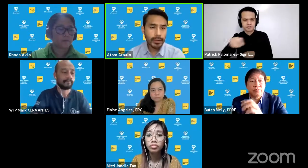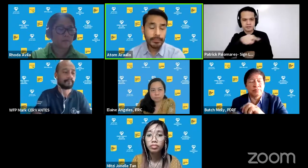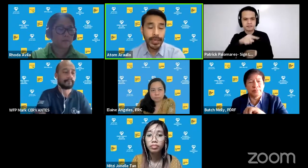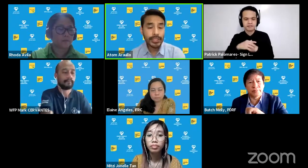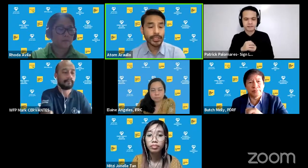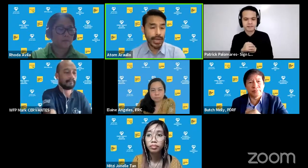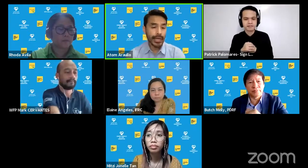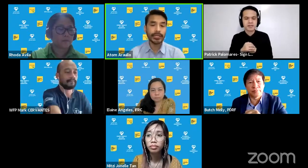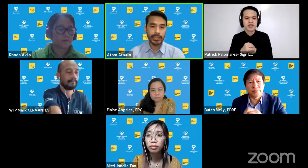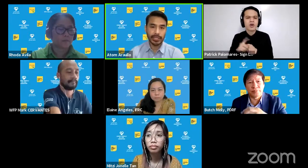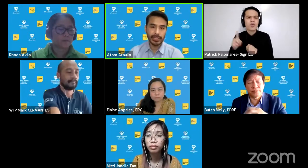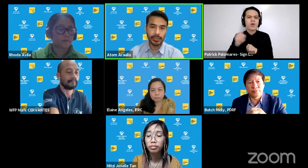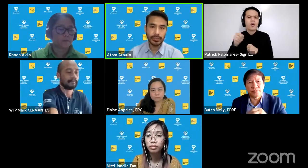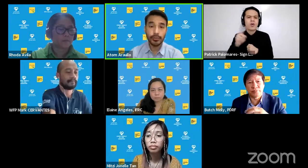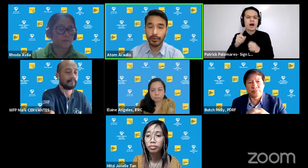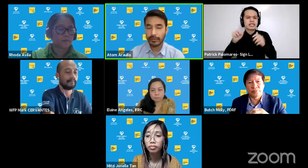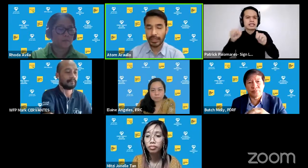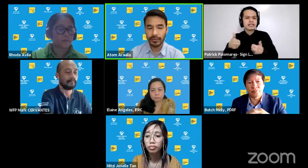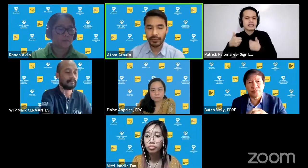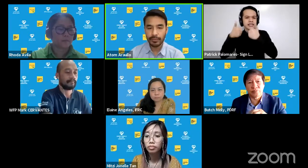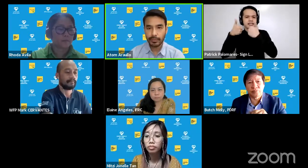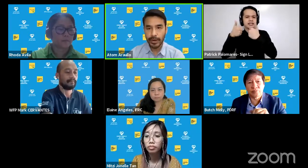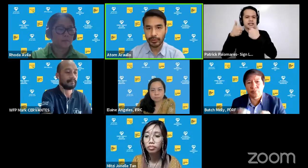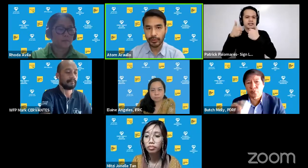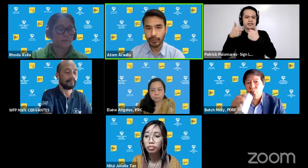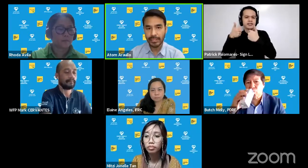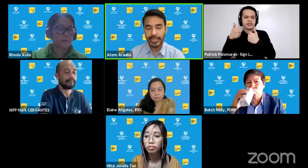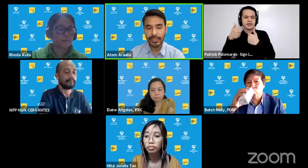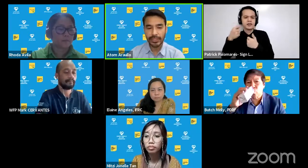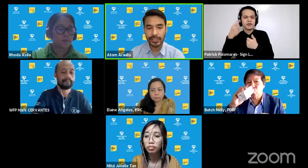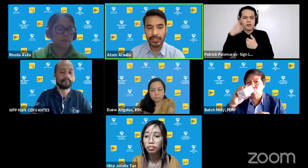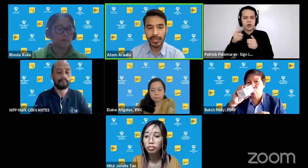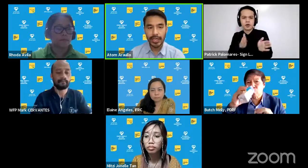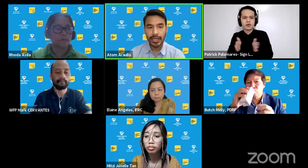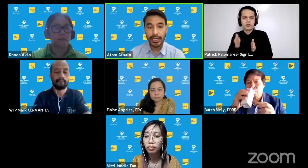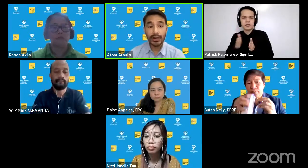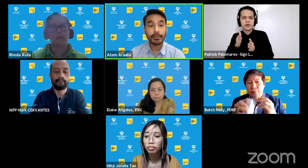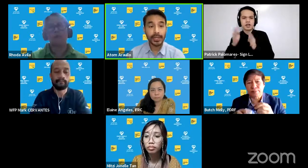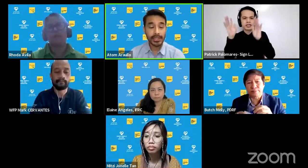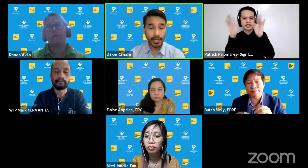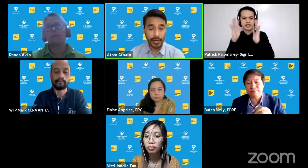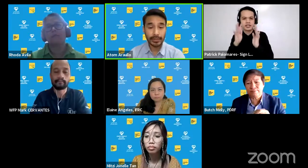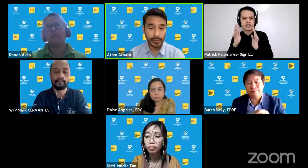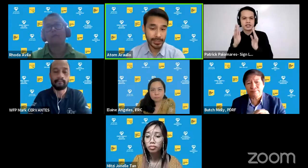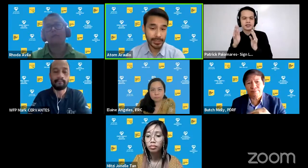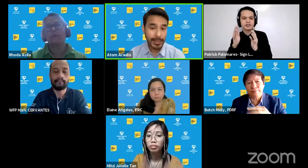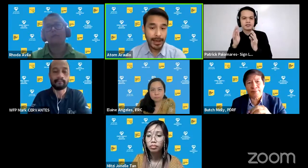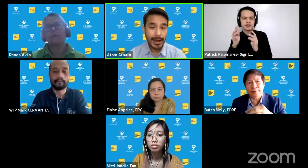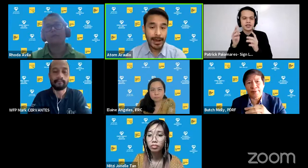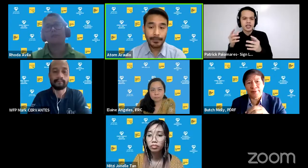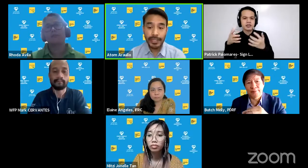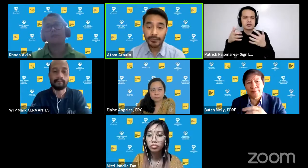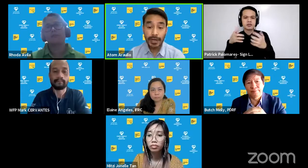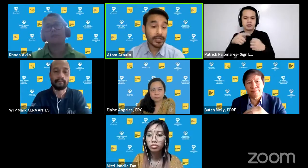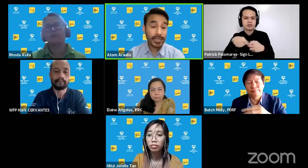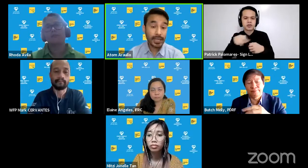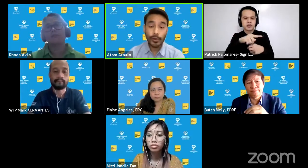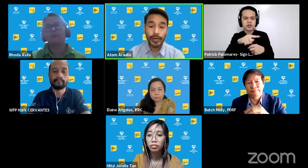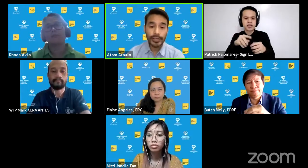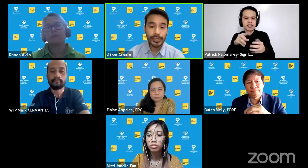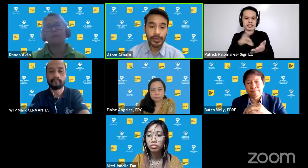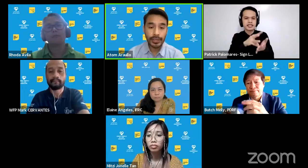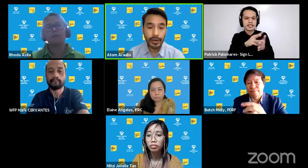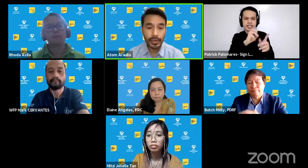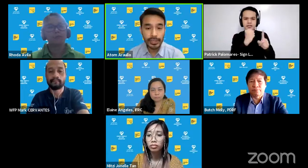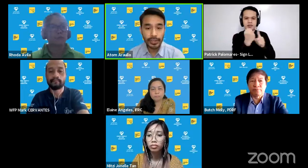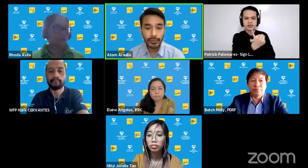What are the main challenges to be more effective in preparing for disasters in complex scenarios? Let's follow the same